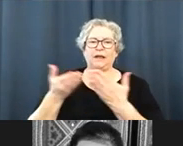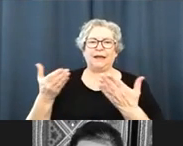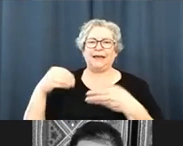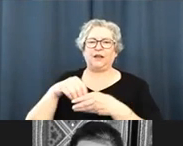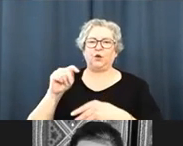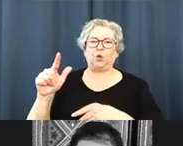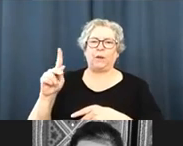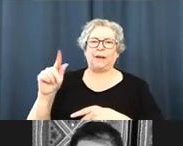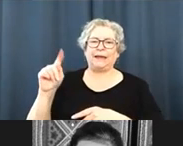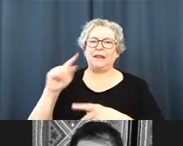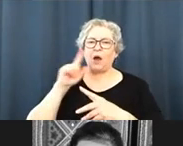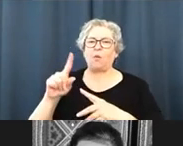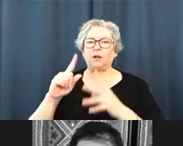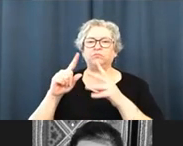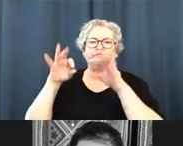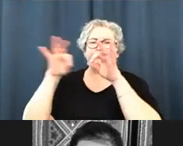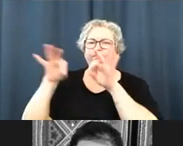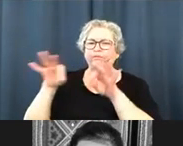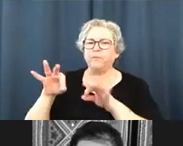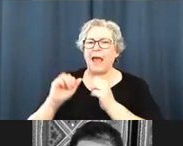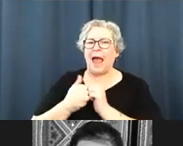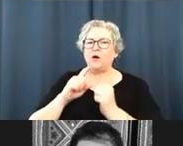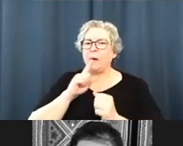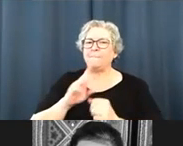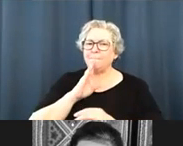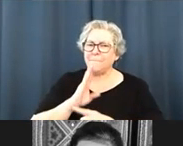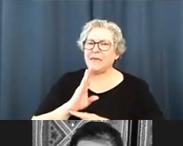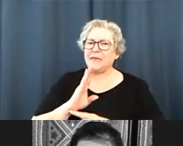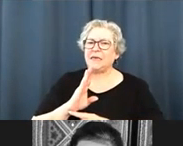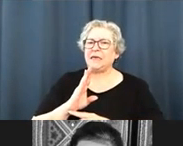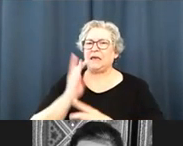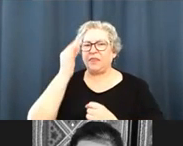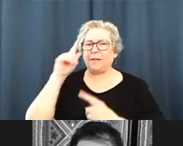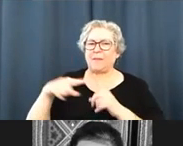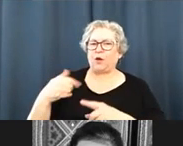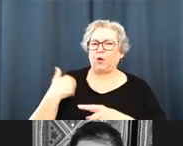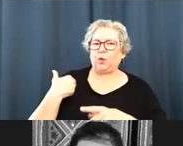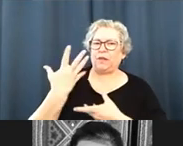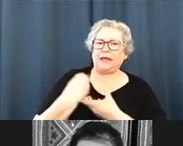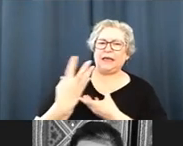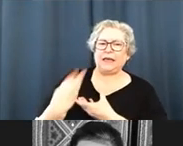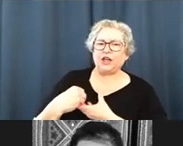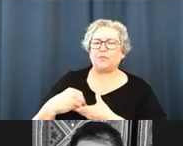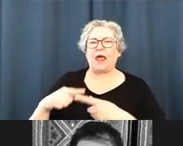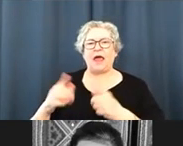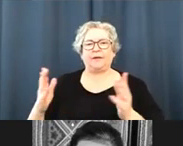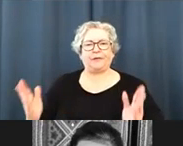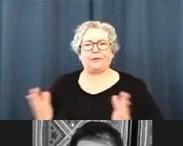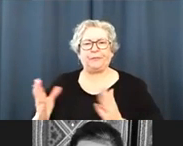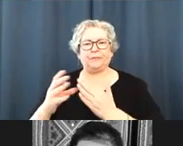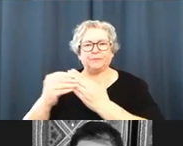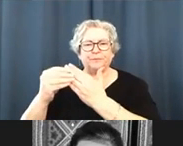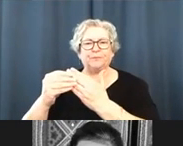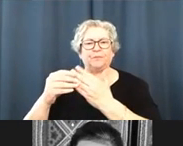that kind of breaks down how to really be thinking about youth engagement and doing youth-led, youth-driven programming down the road. And